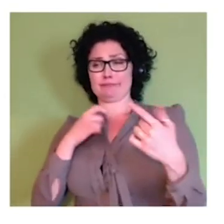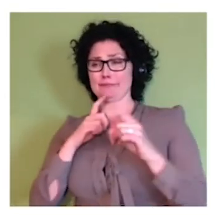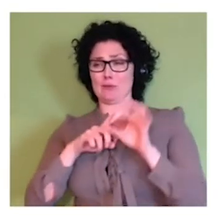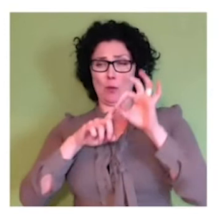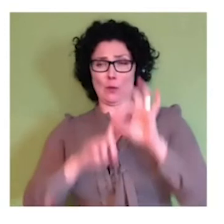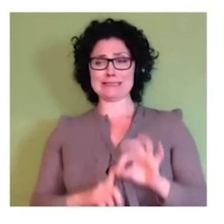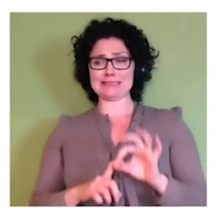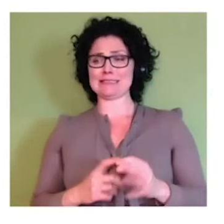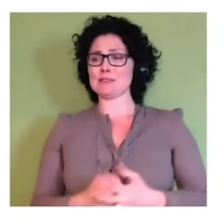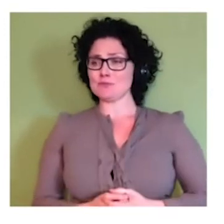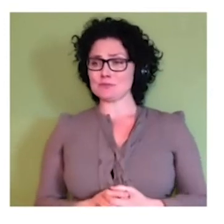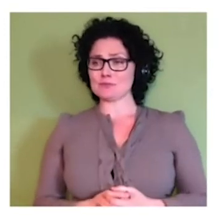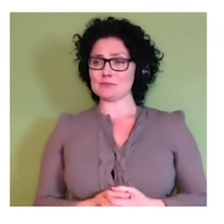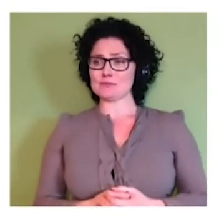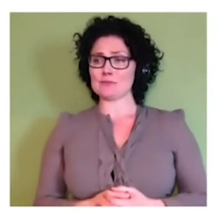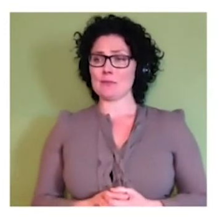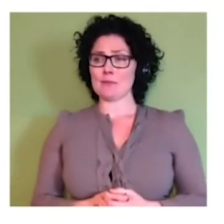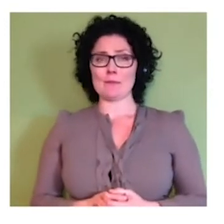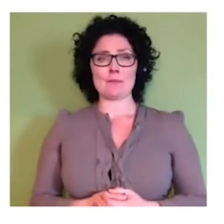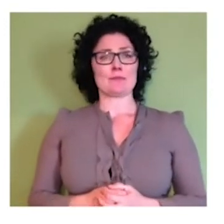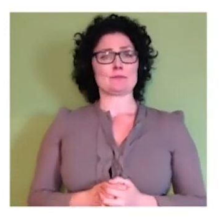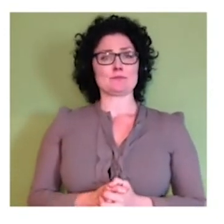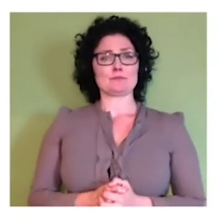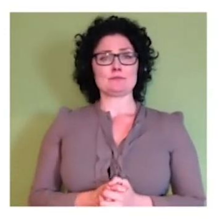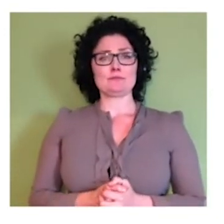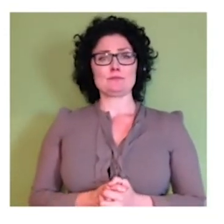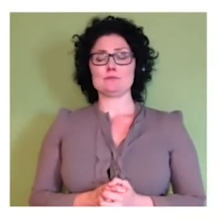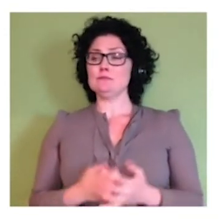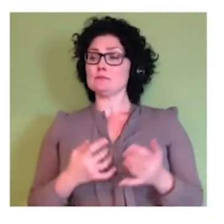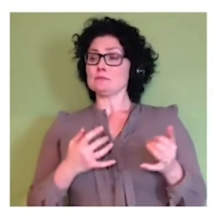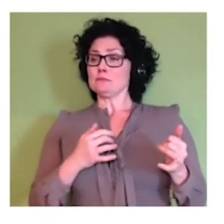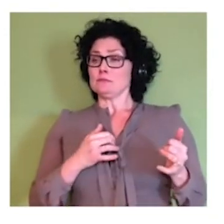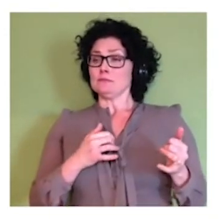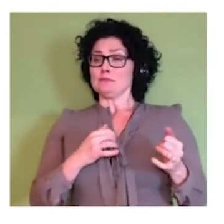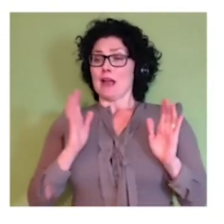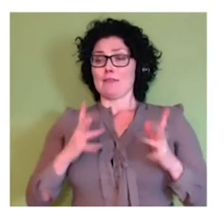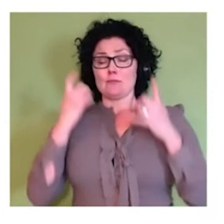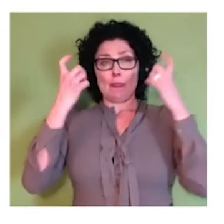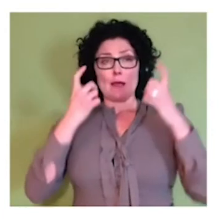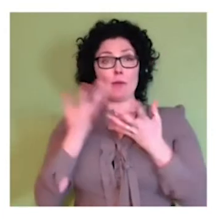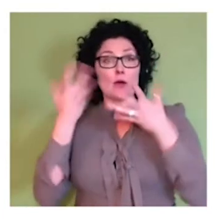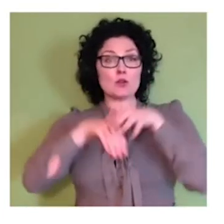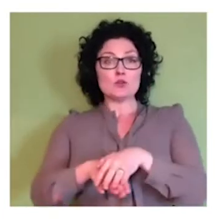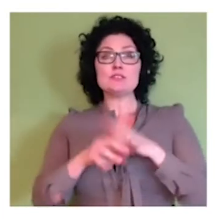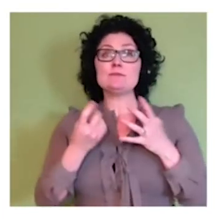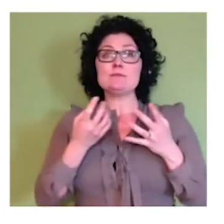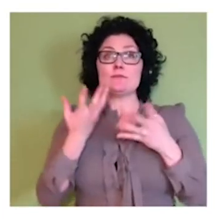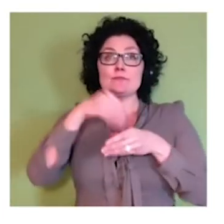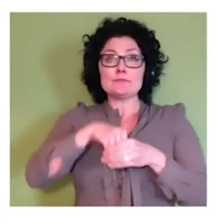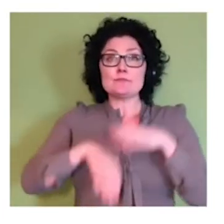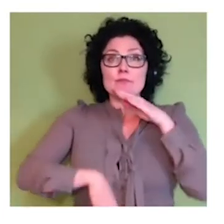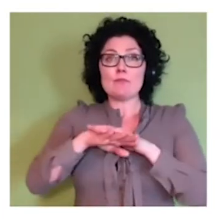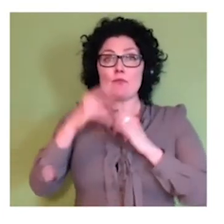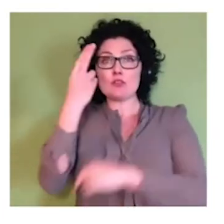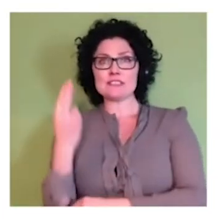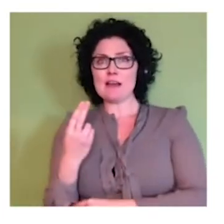to thinking about accessible content and inclusive design. We asked respondents, in their opinion, how they found